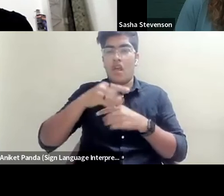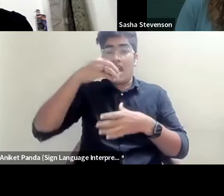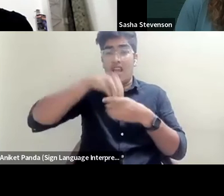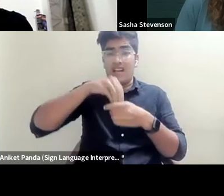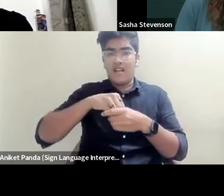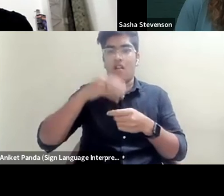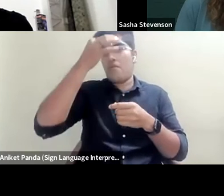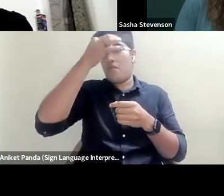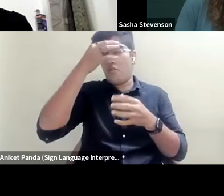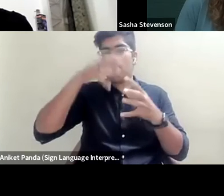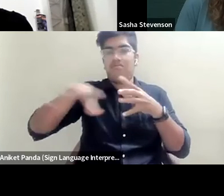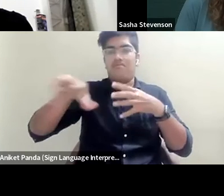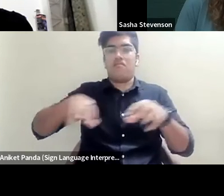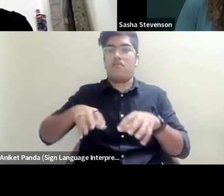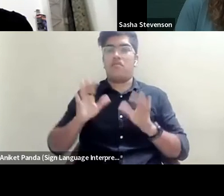divisions